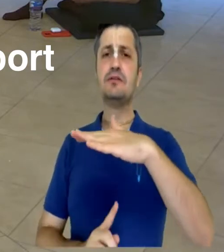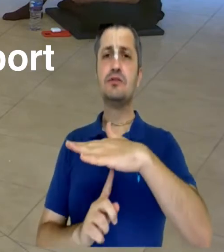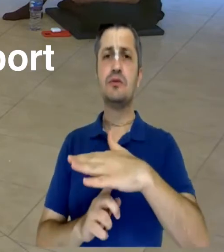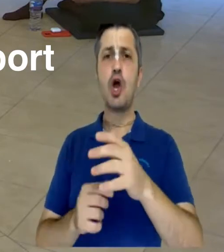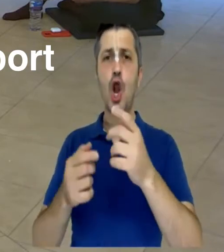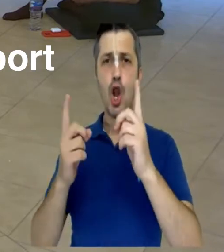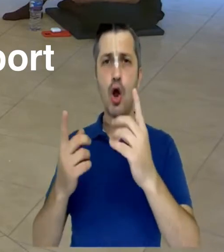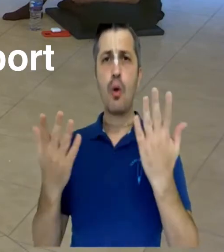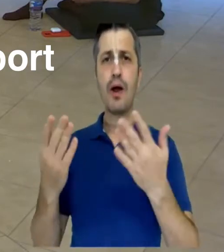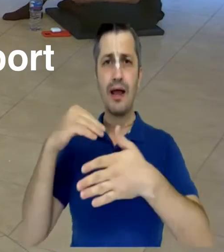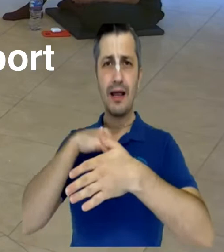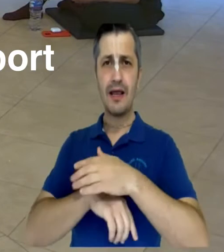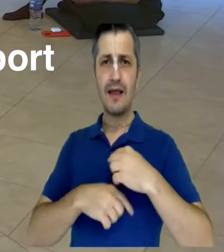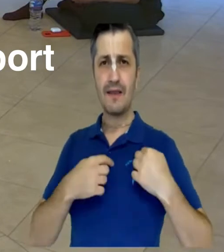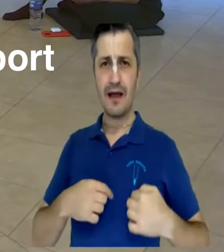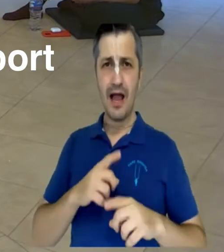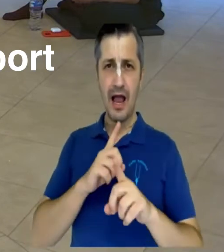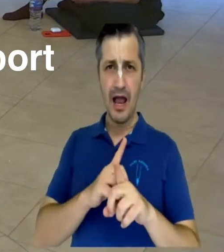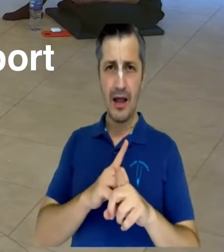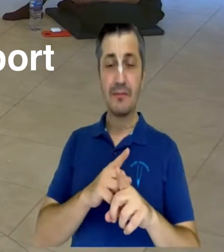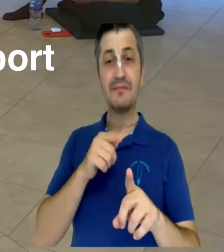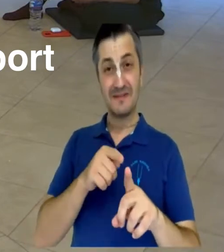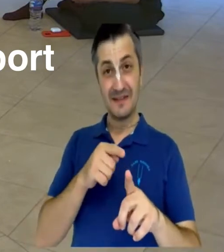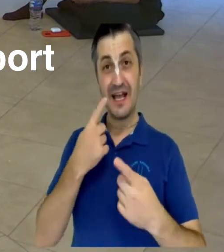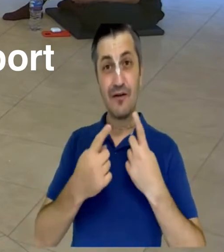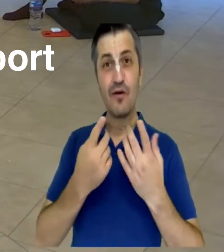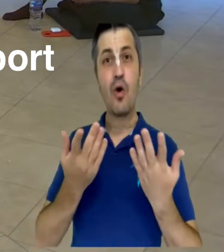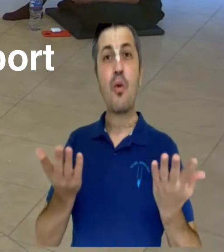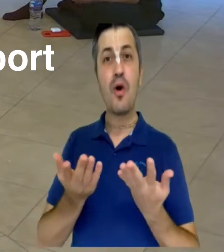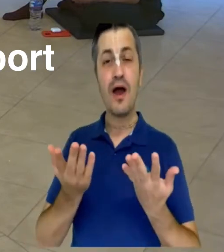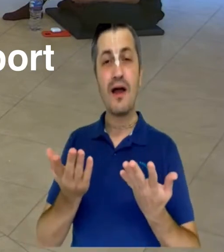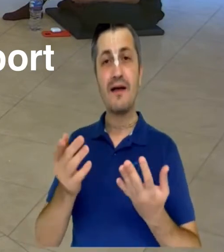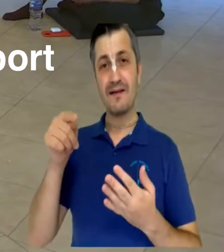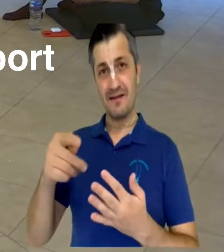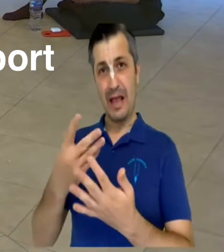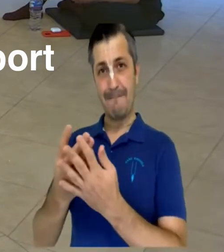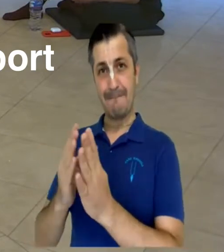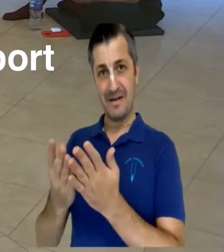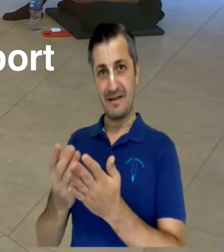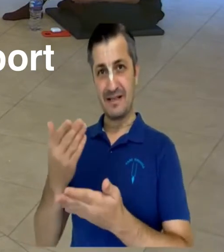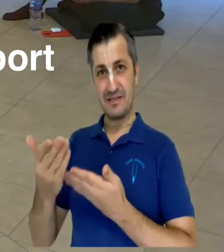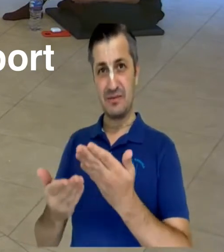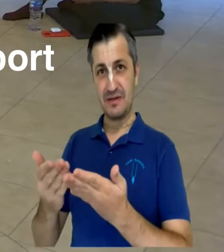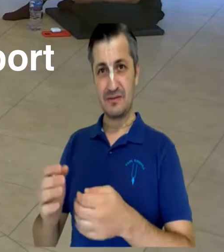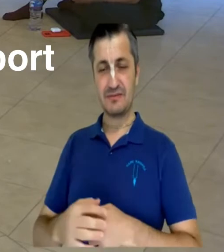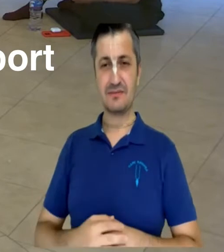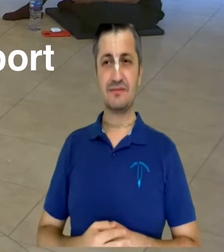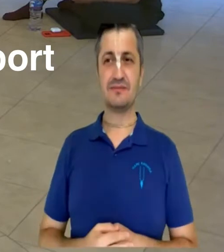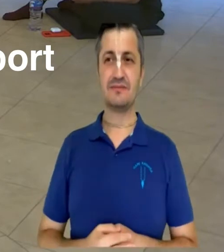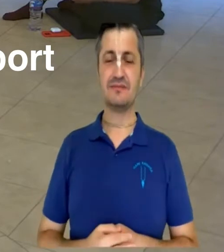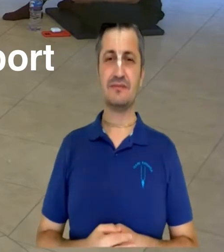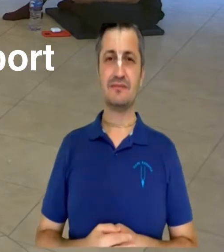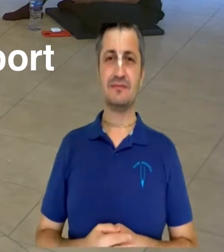also described in the Vedas themselves. The following verse appears in the Vedas,